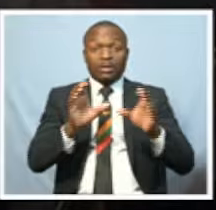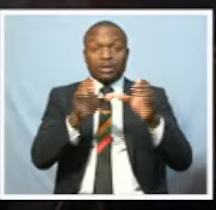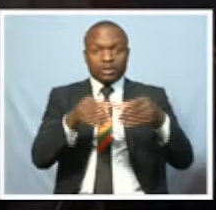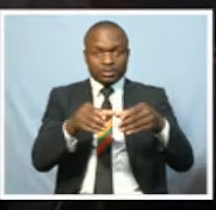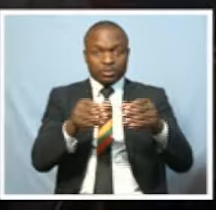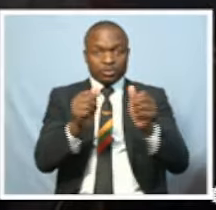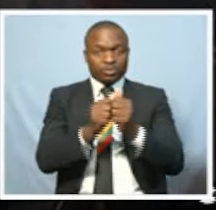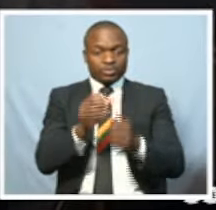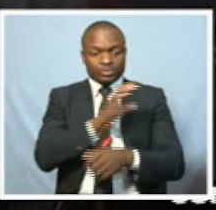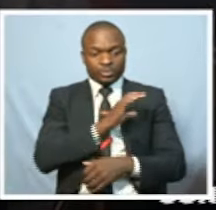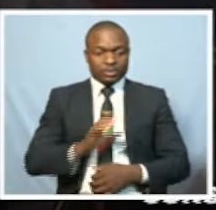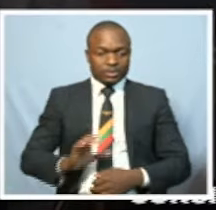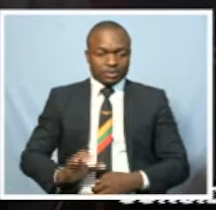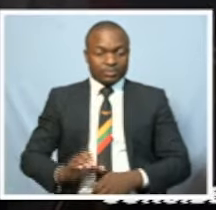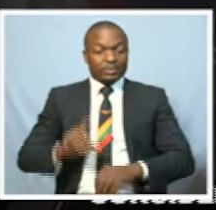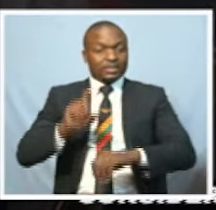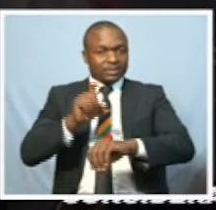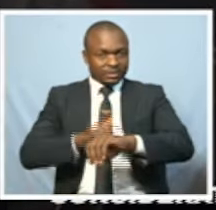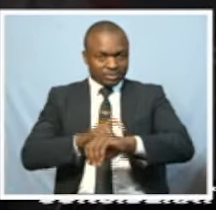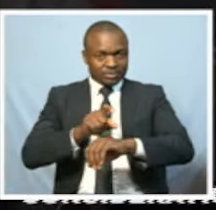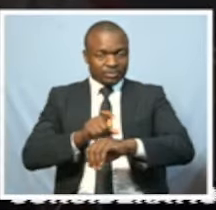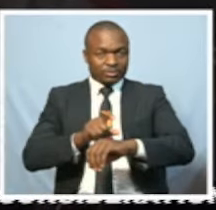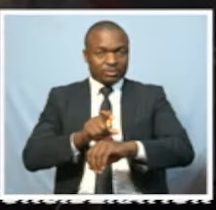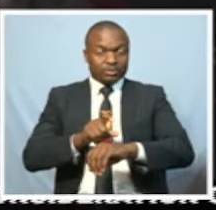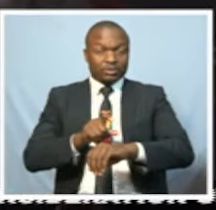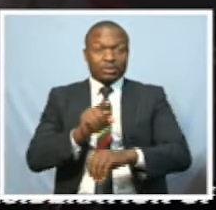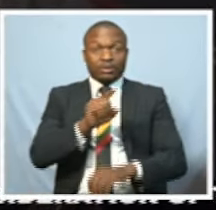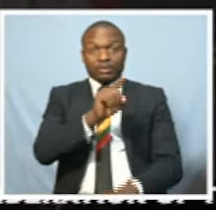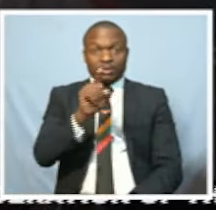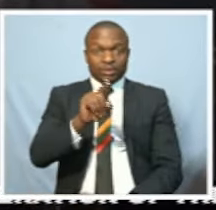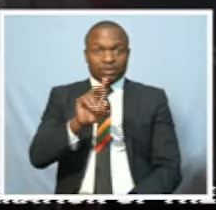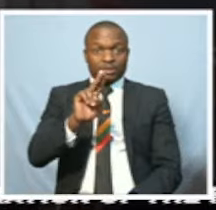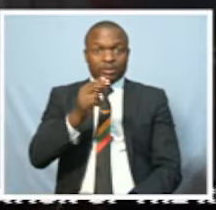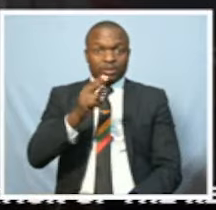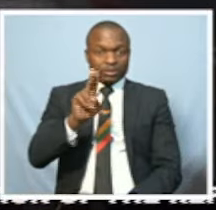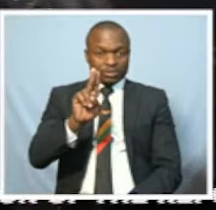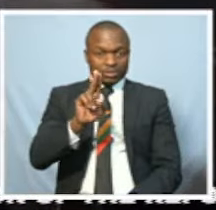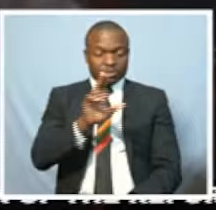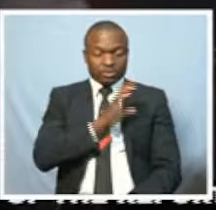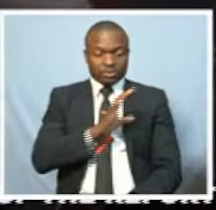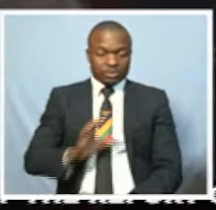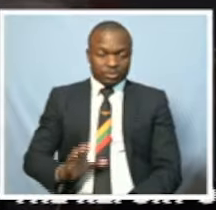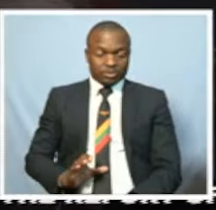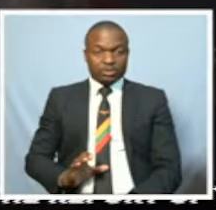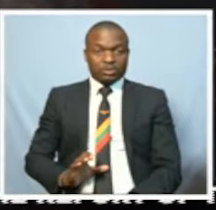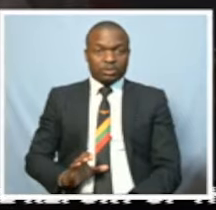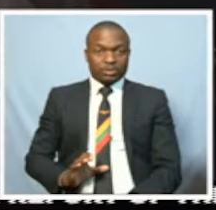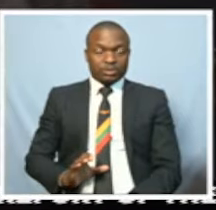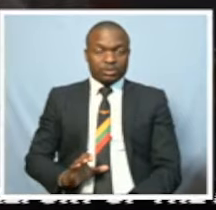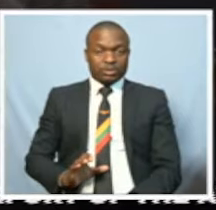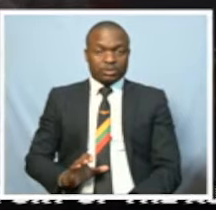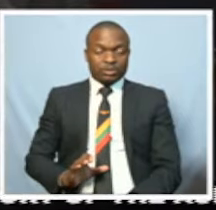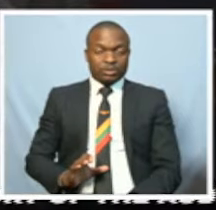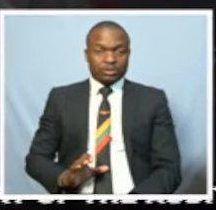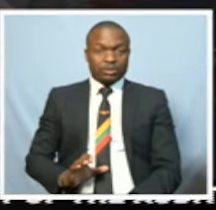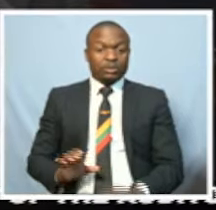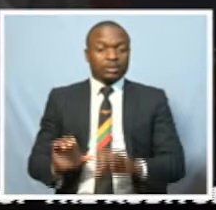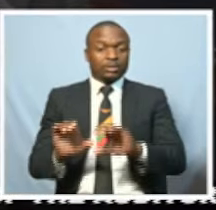contractor at the time that IWEL Zulu General Dealers occupied the same work